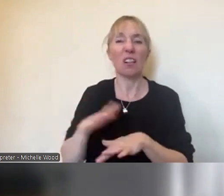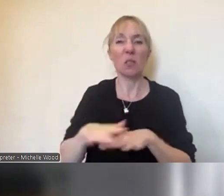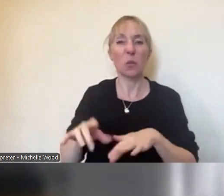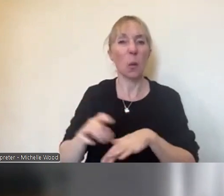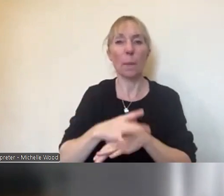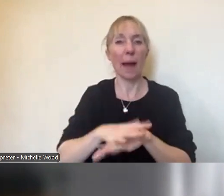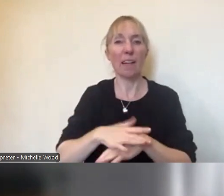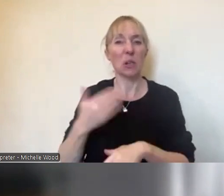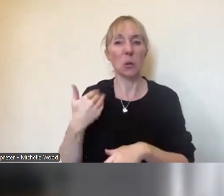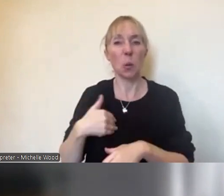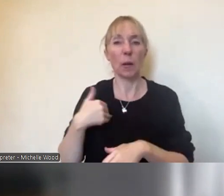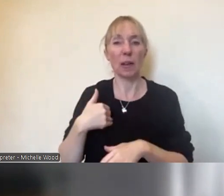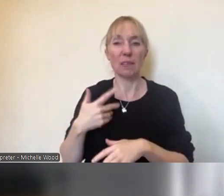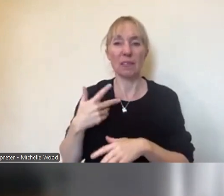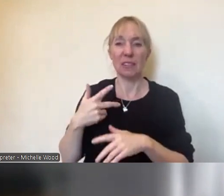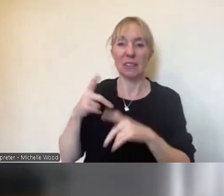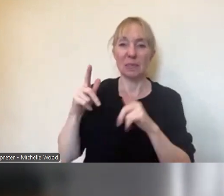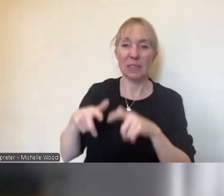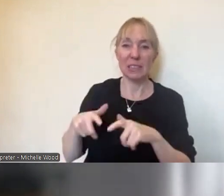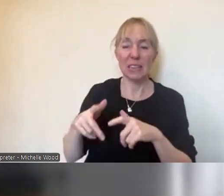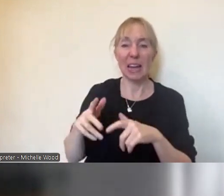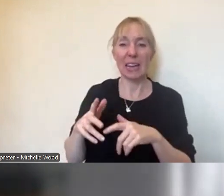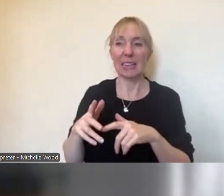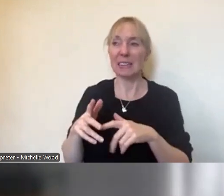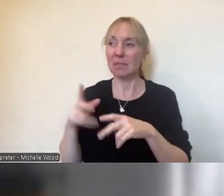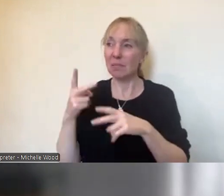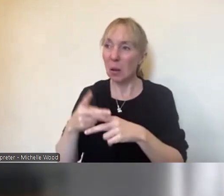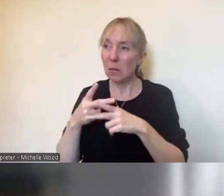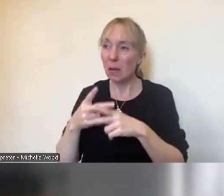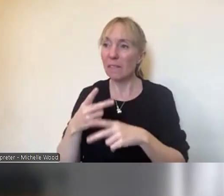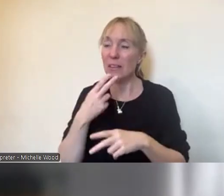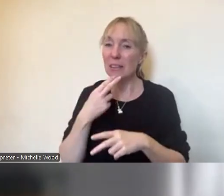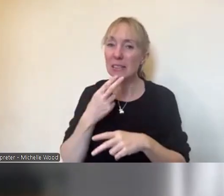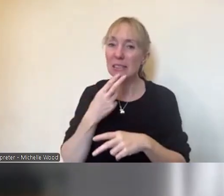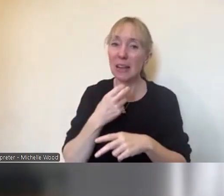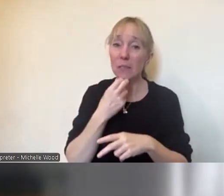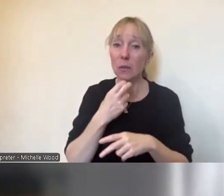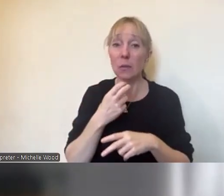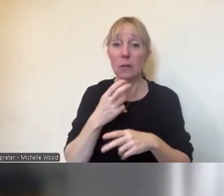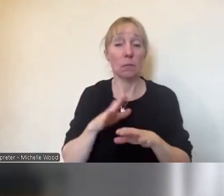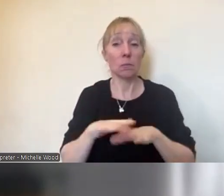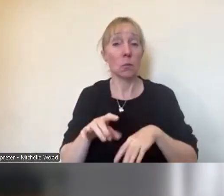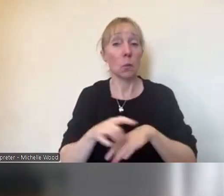and looked after the children, or nieces and nephews. Unmarried men, not